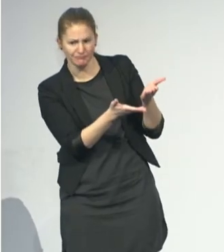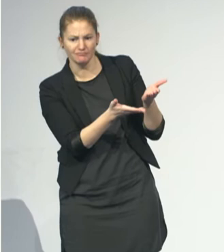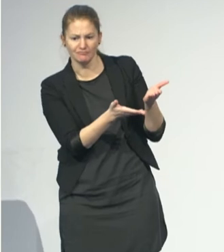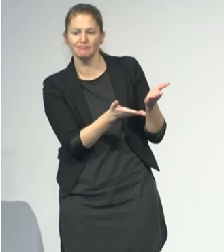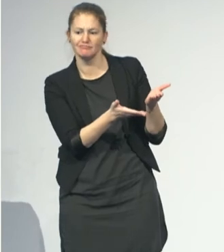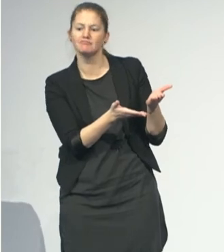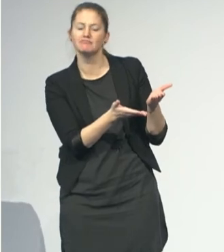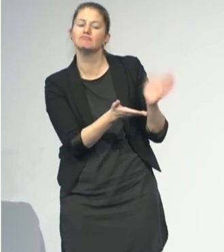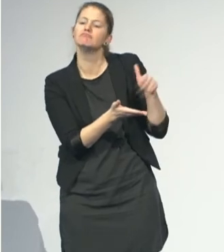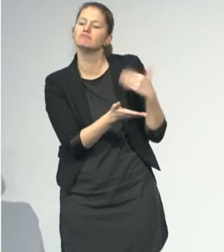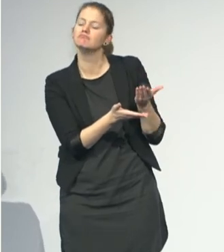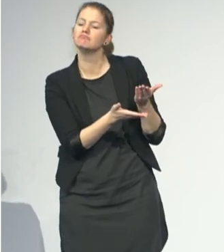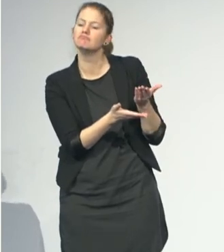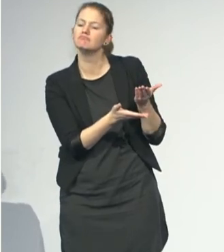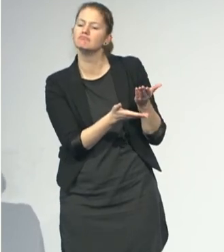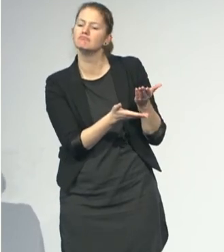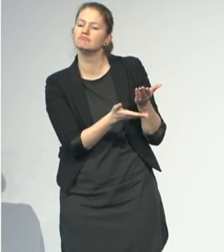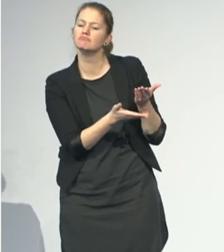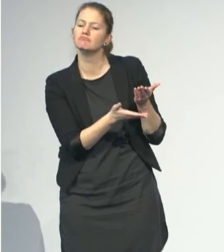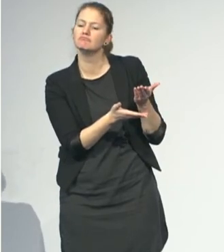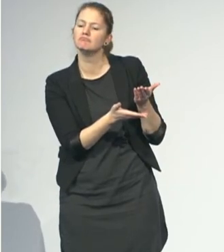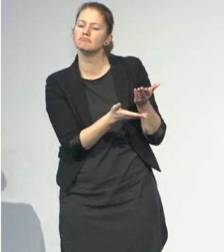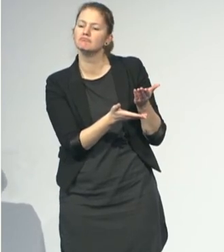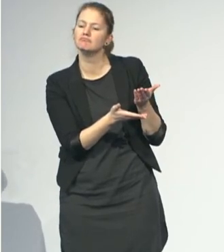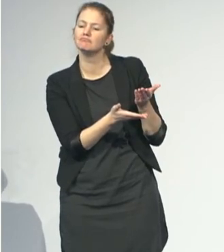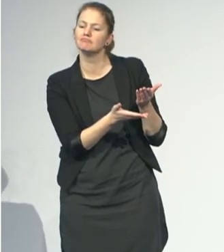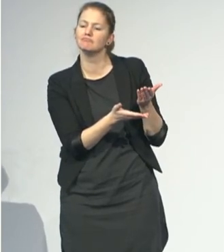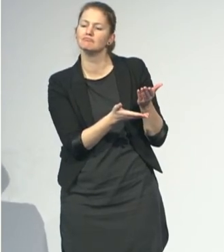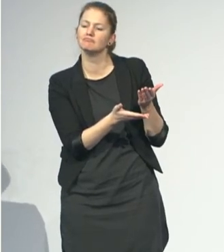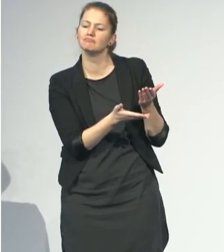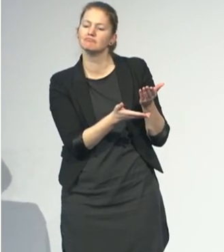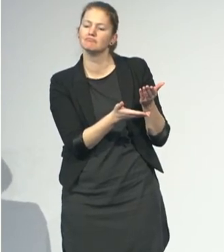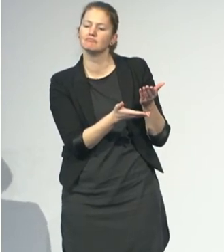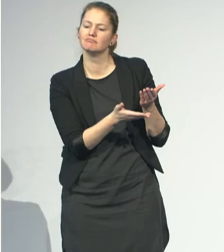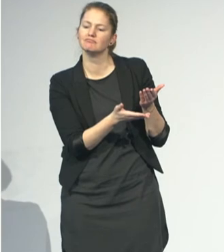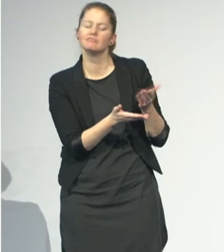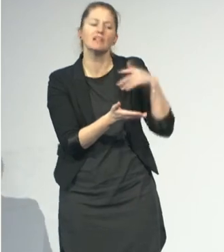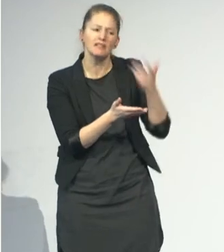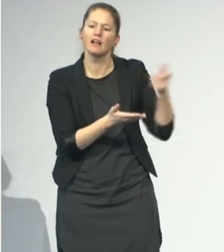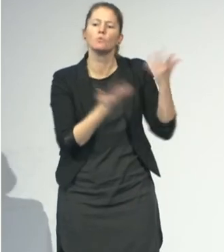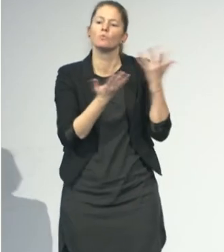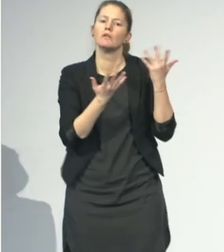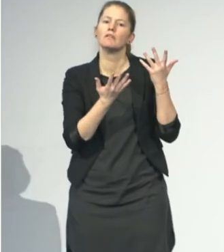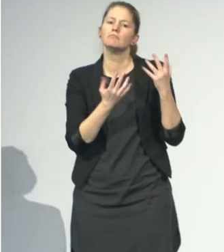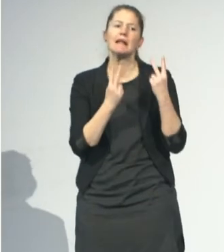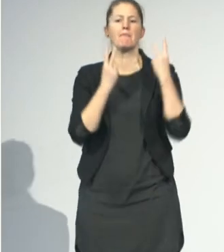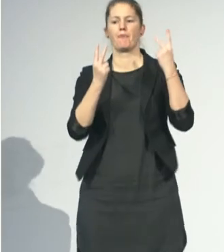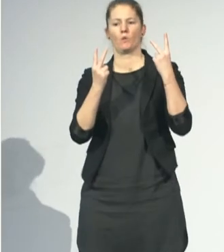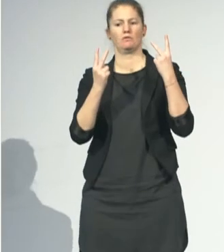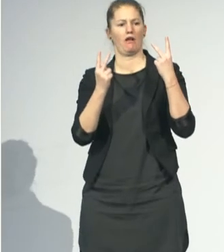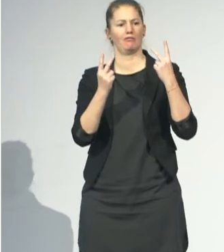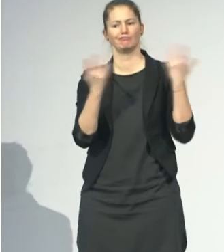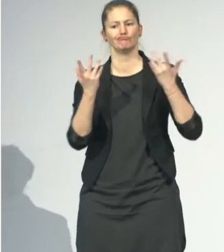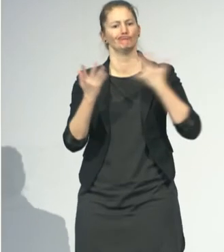got, and then they're going to get into the meat of things to tell you how you should use your awards, how you should use